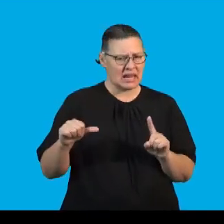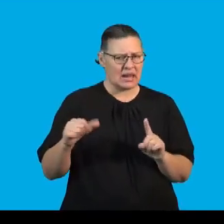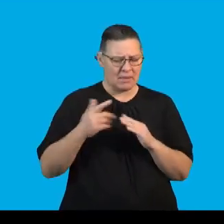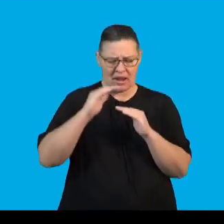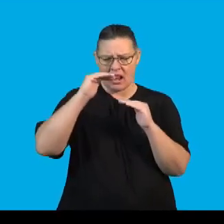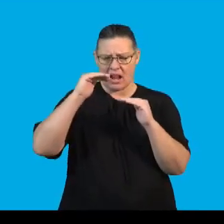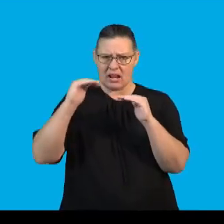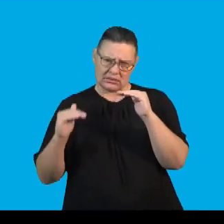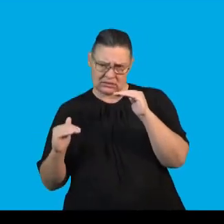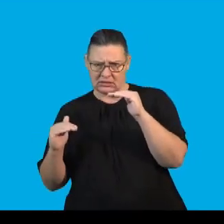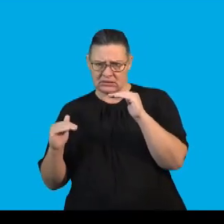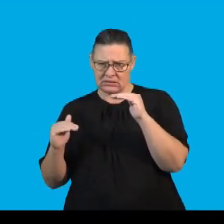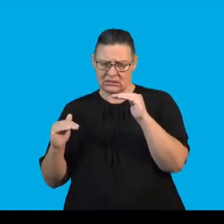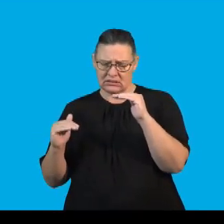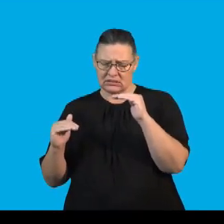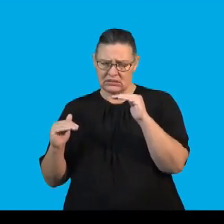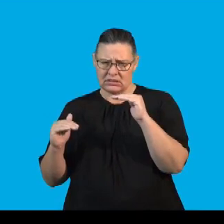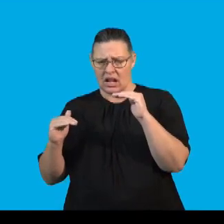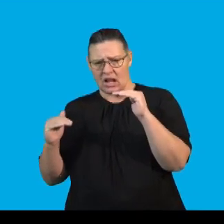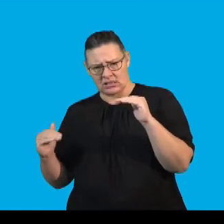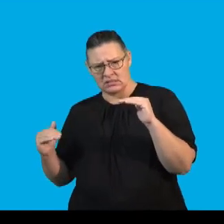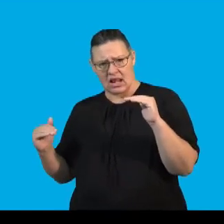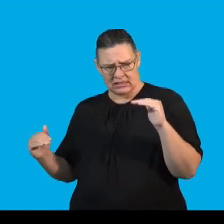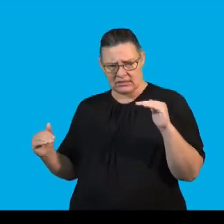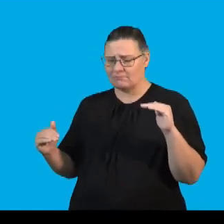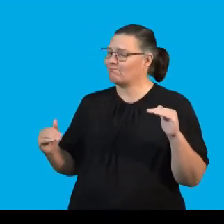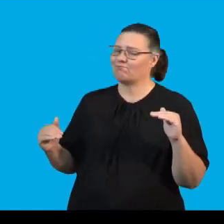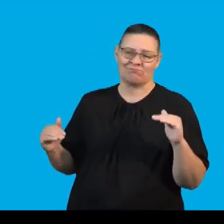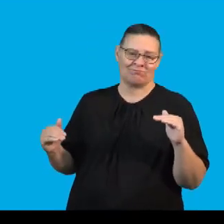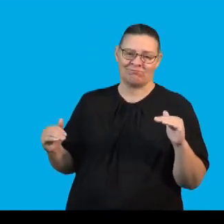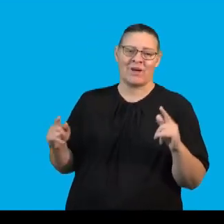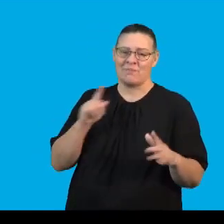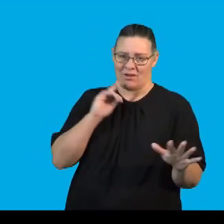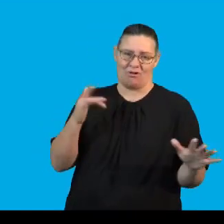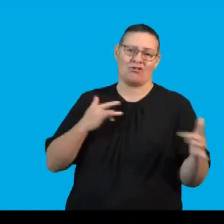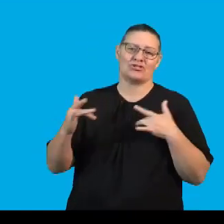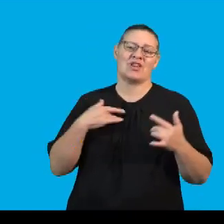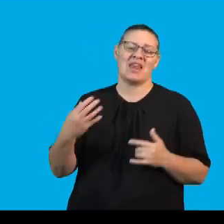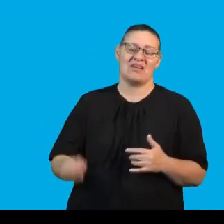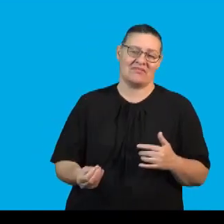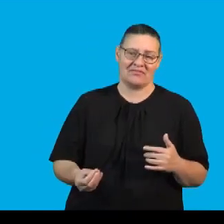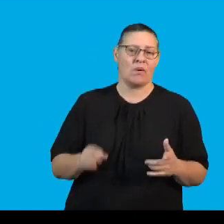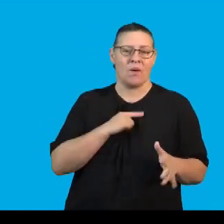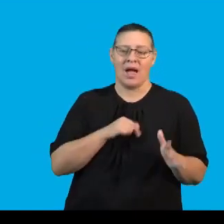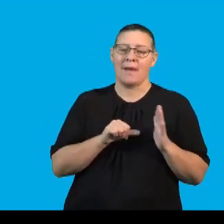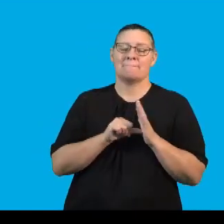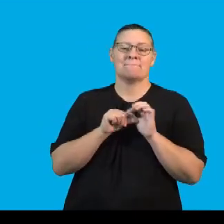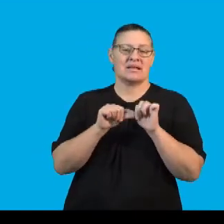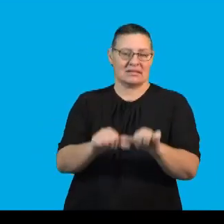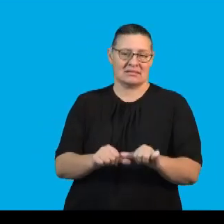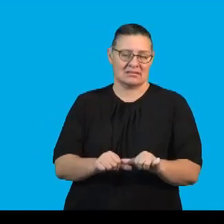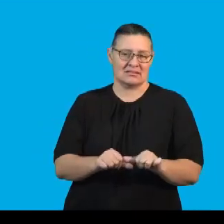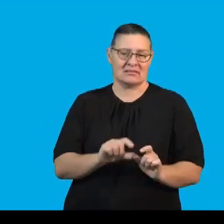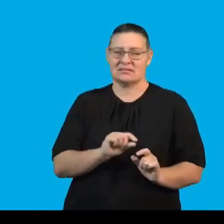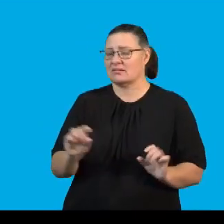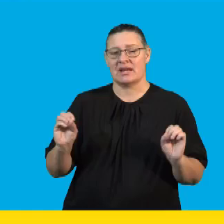that there's a drop because this was 39. Then the progesterone level starts to drop. We start to worry because there's no maintenance